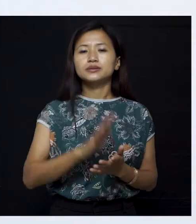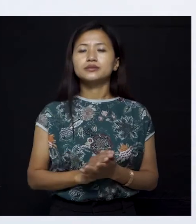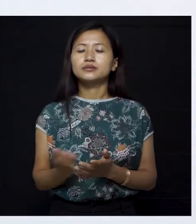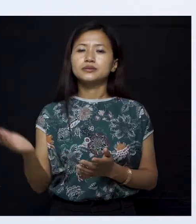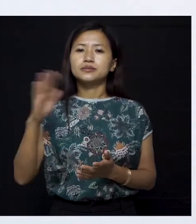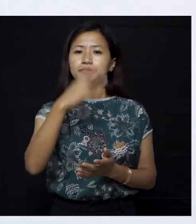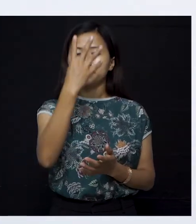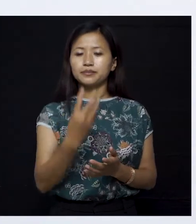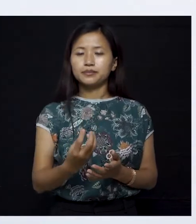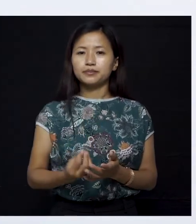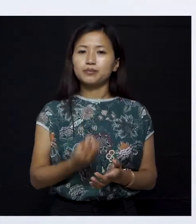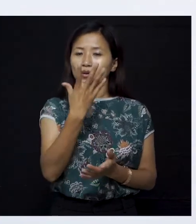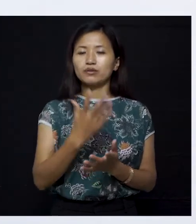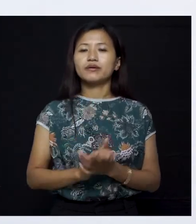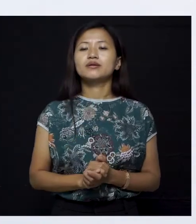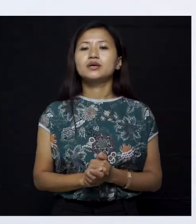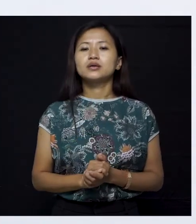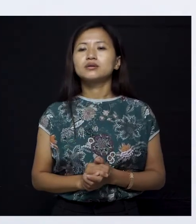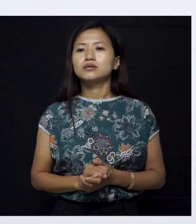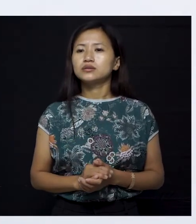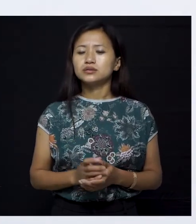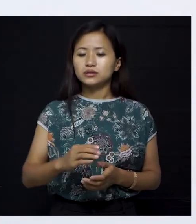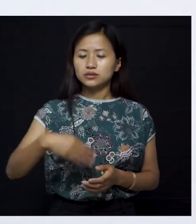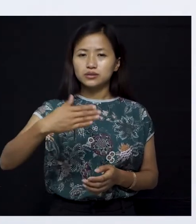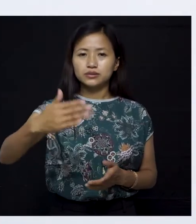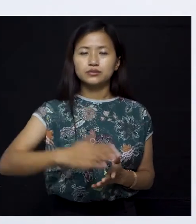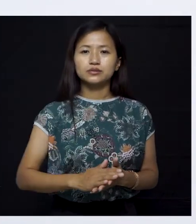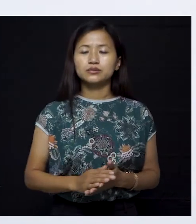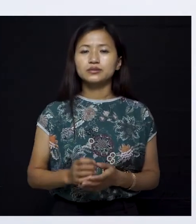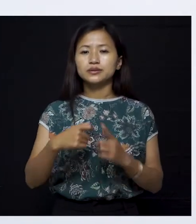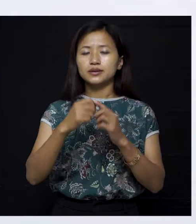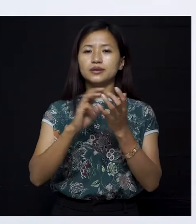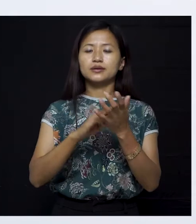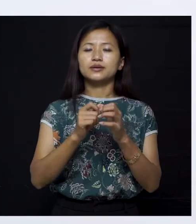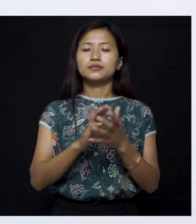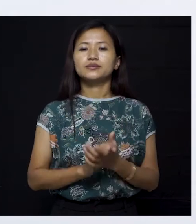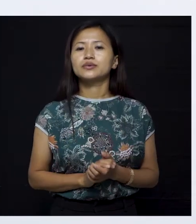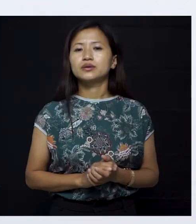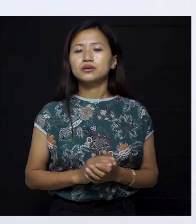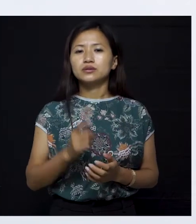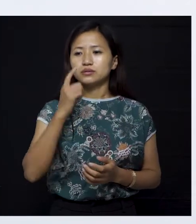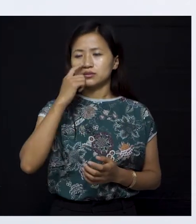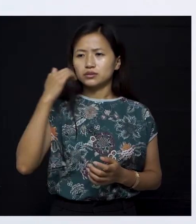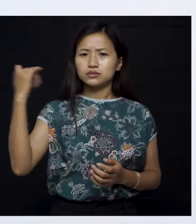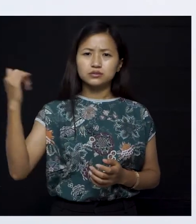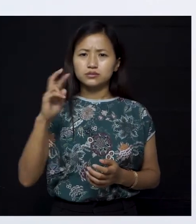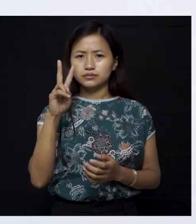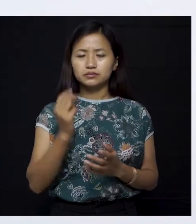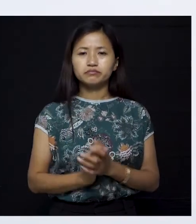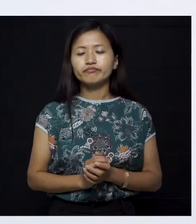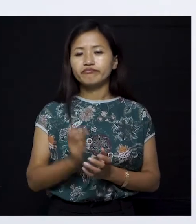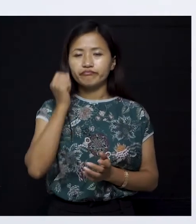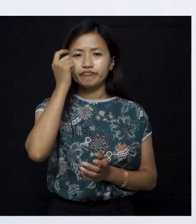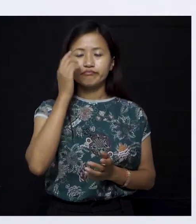and then she came and she was just continuing to keen. And the two girls could not understand. They said,